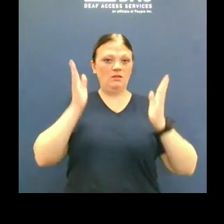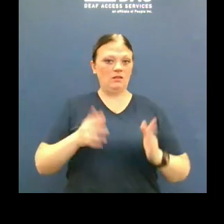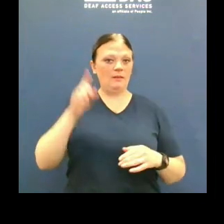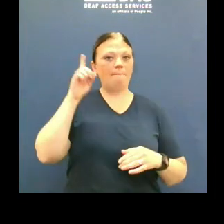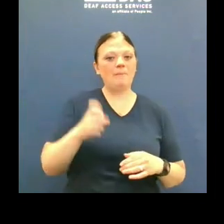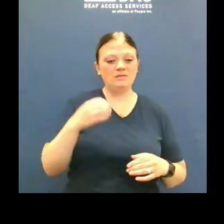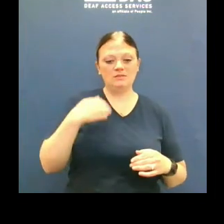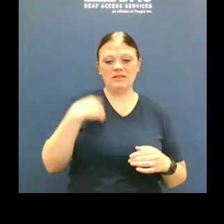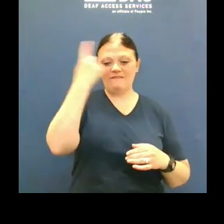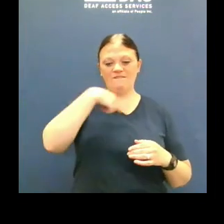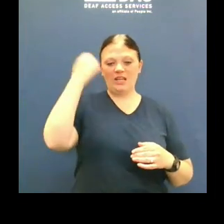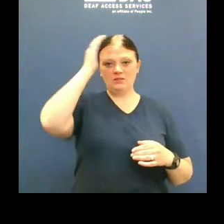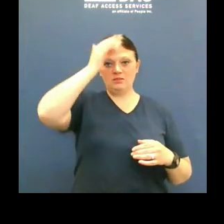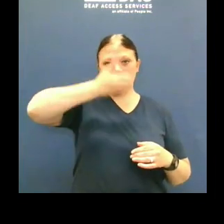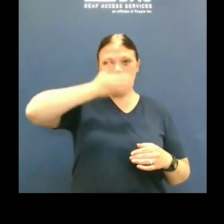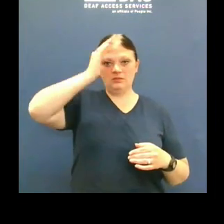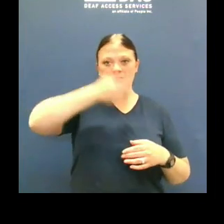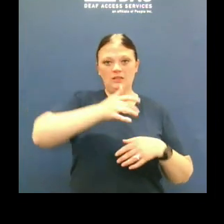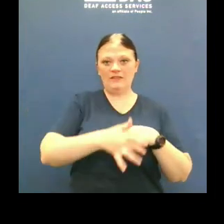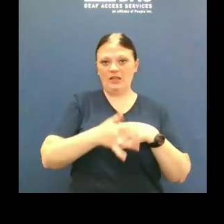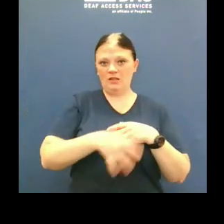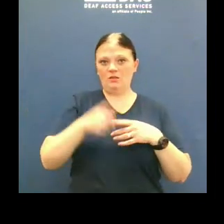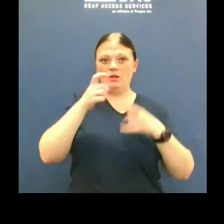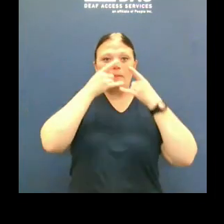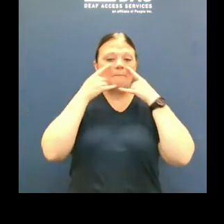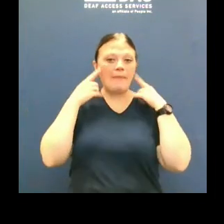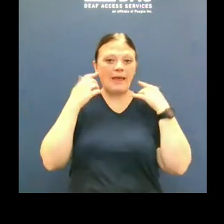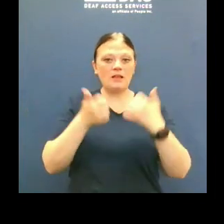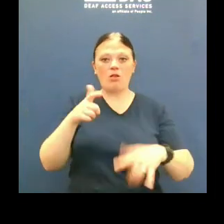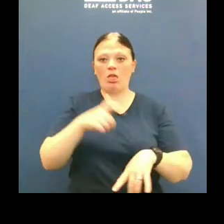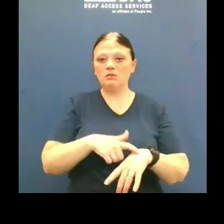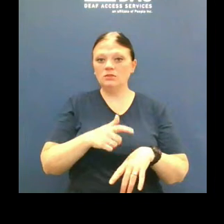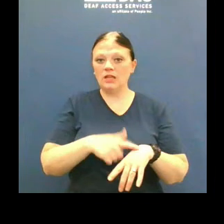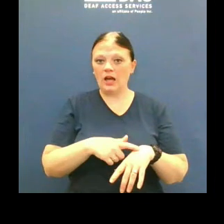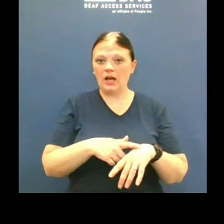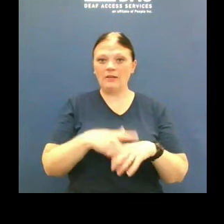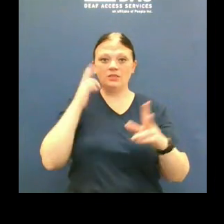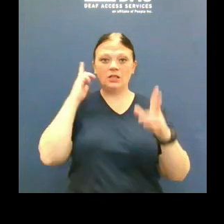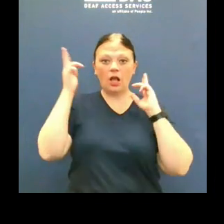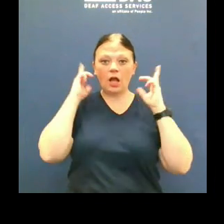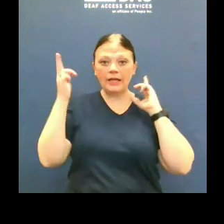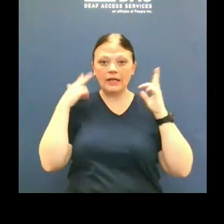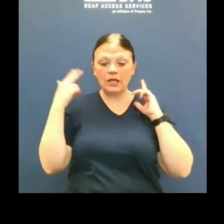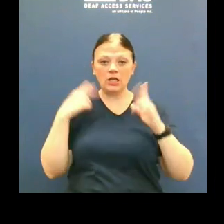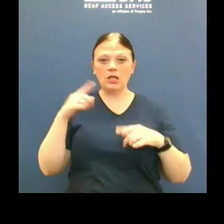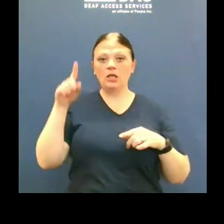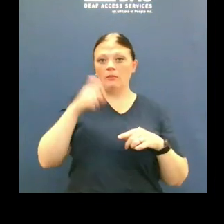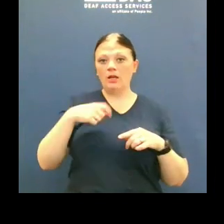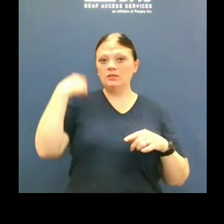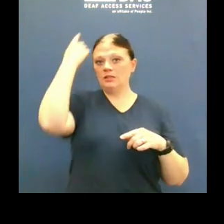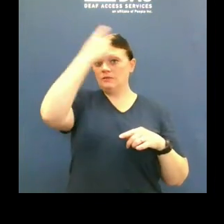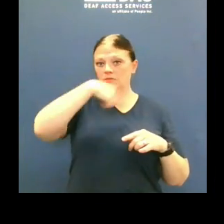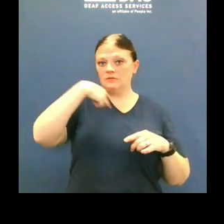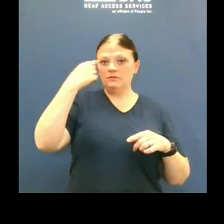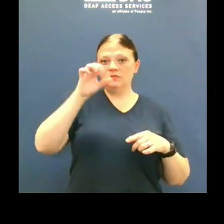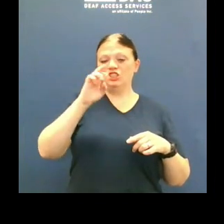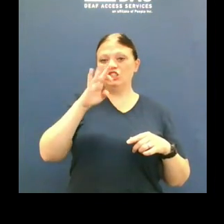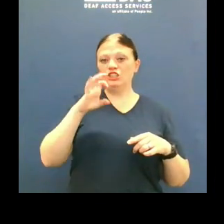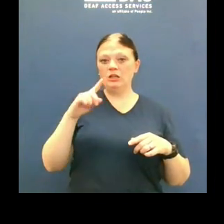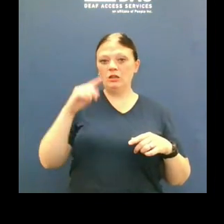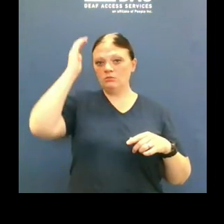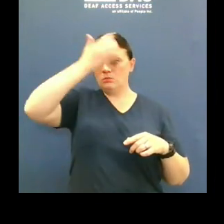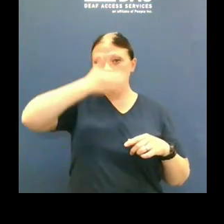shield available. They have to wear masks at all times, but while they're cutting hair, they have to have a face shield on. And we've heard from